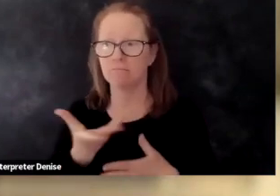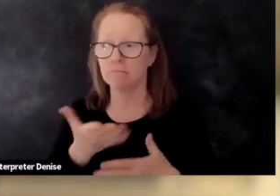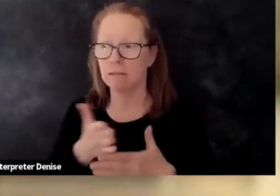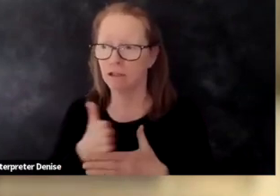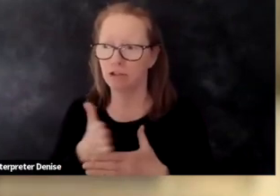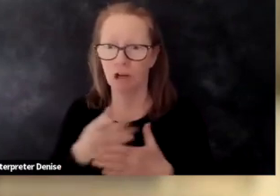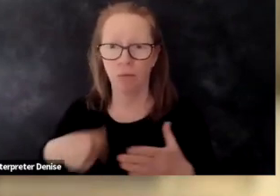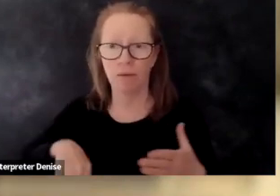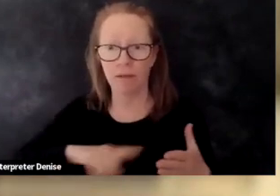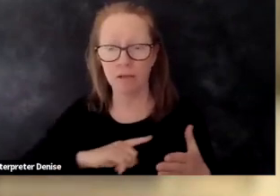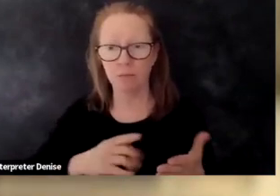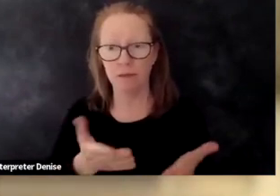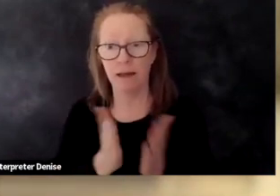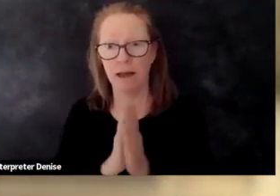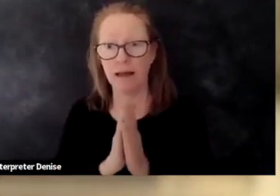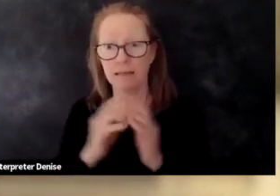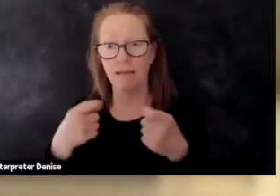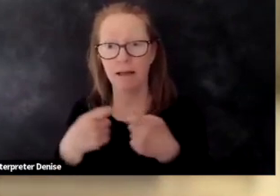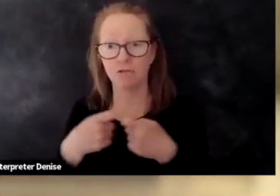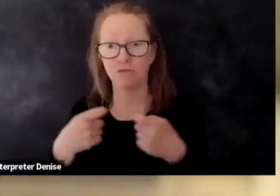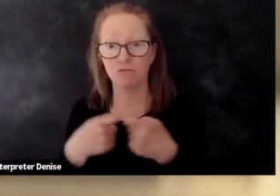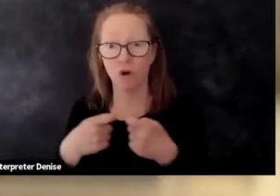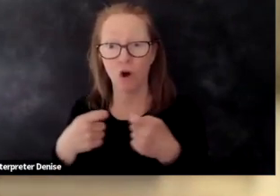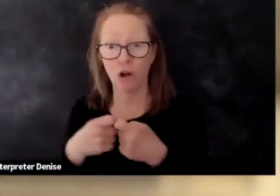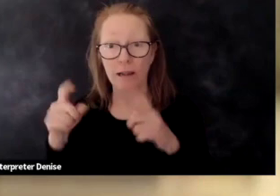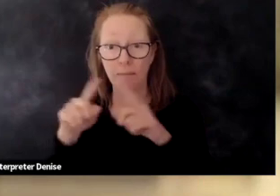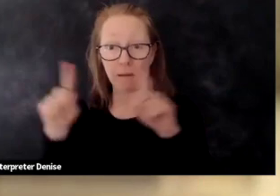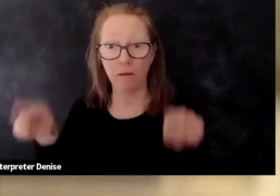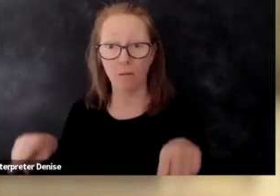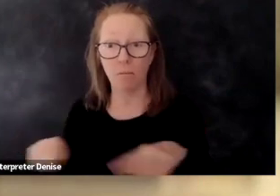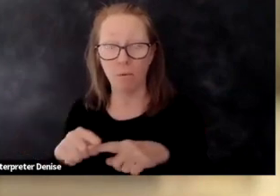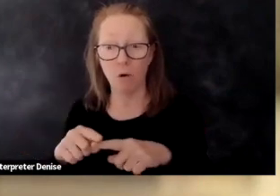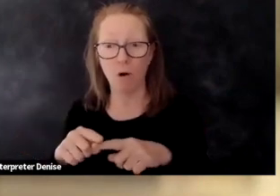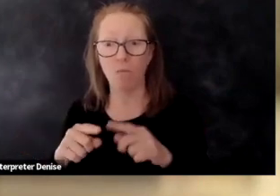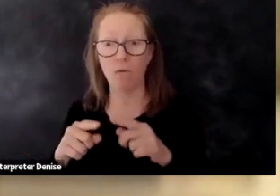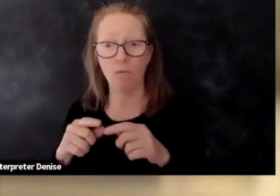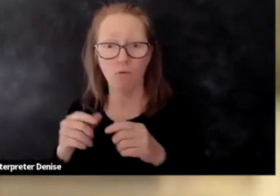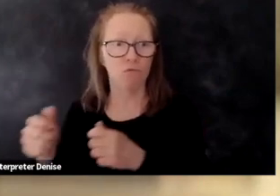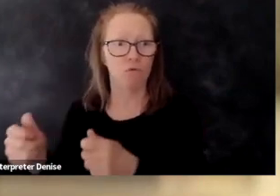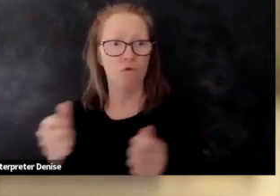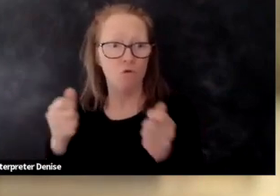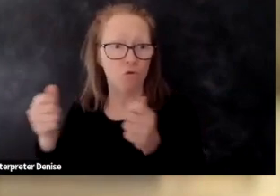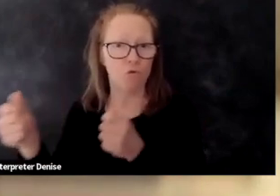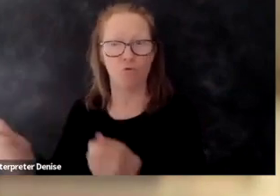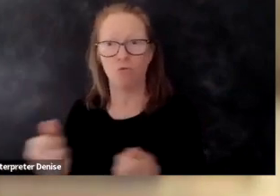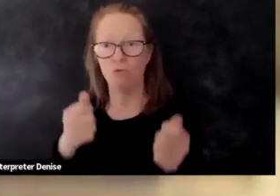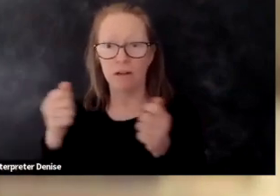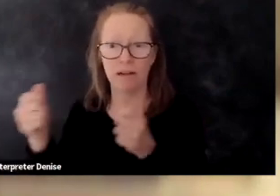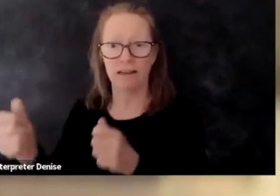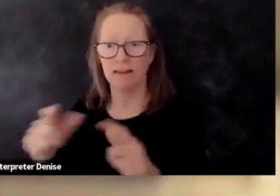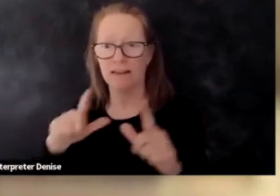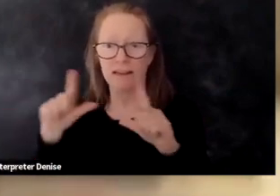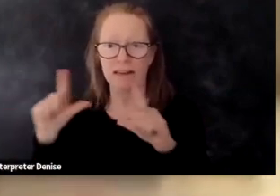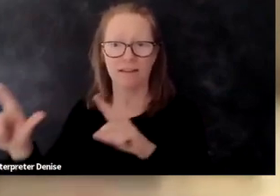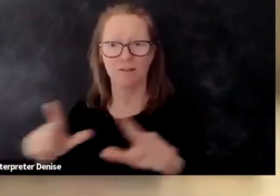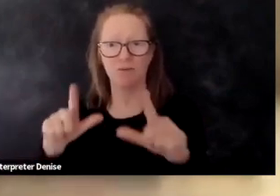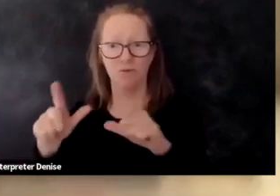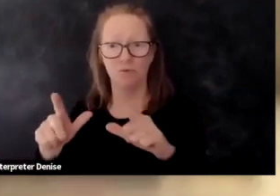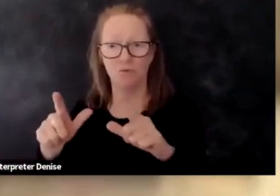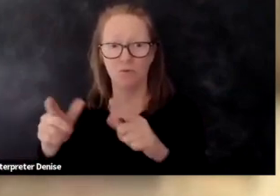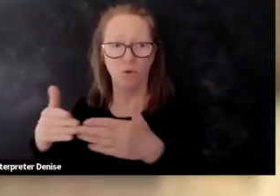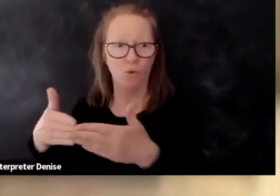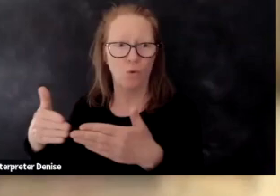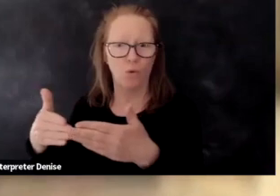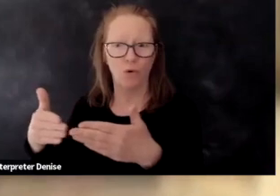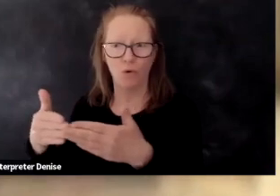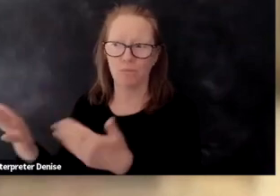electronic billboard. Some of you may recall, we were rolling that billboard to the corner whenever we had an event, but there was only one. And so it was on the